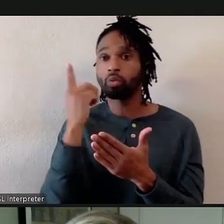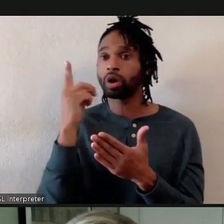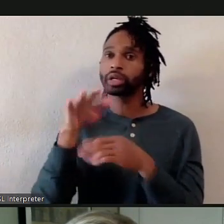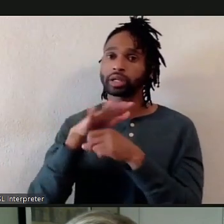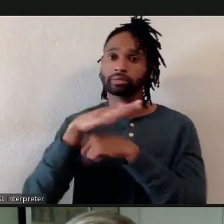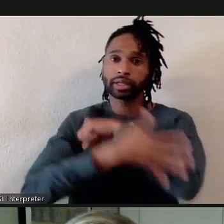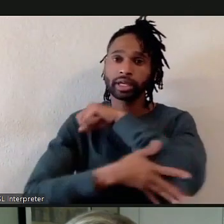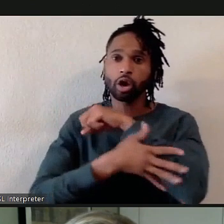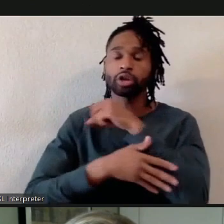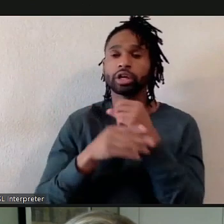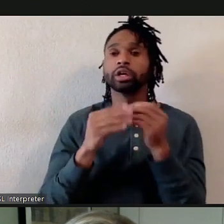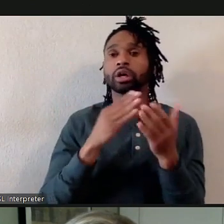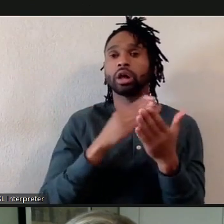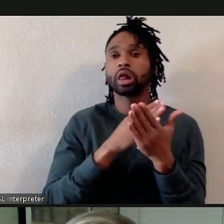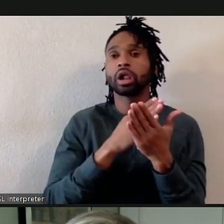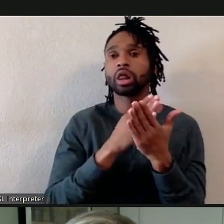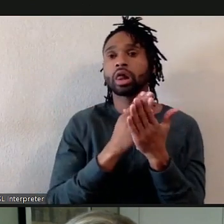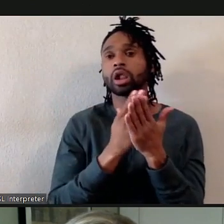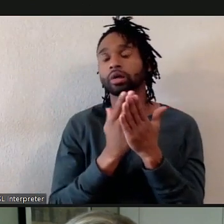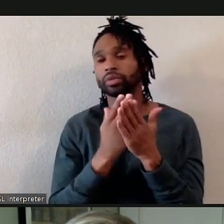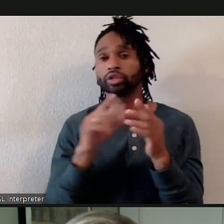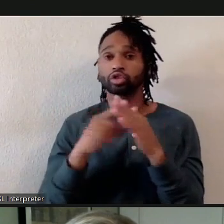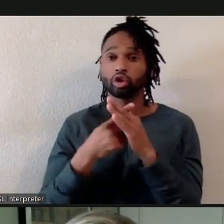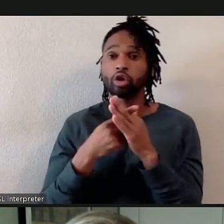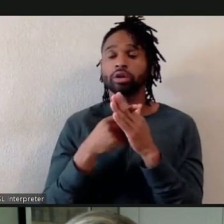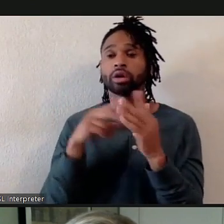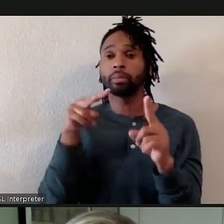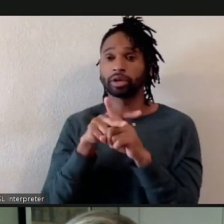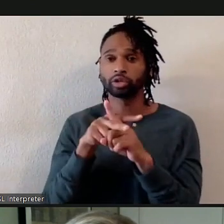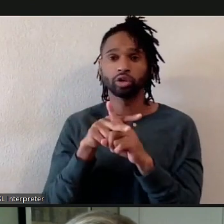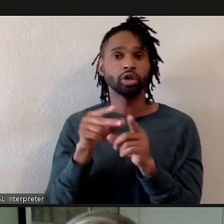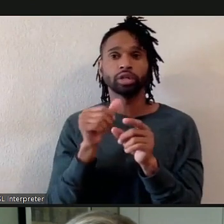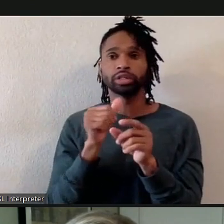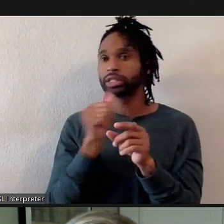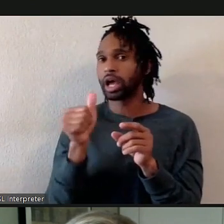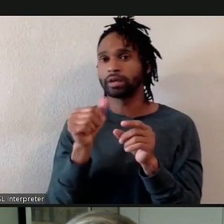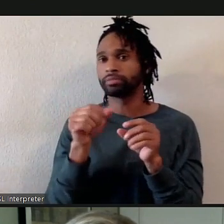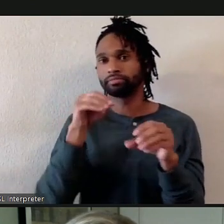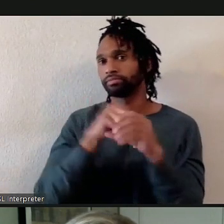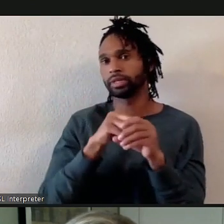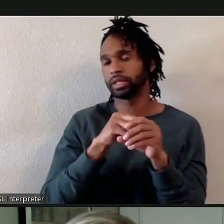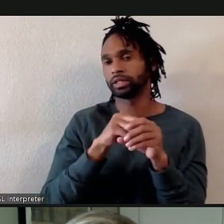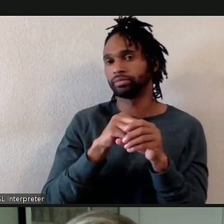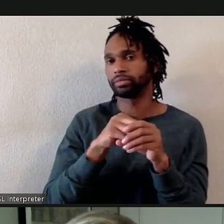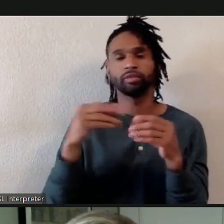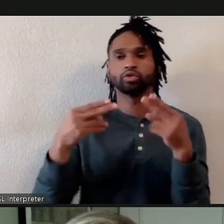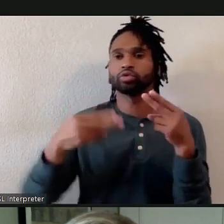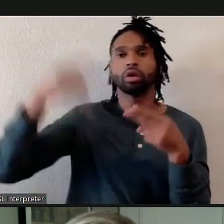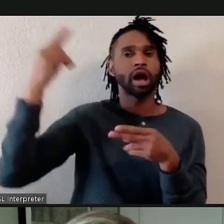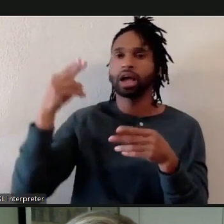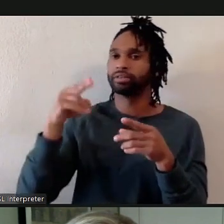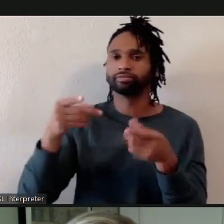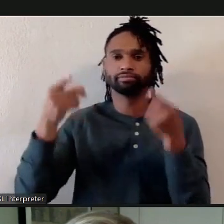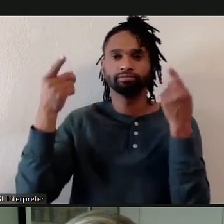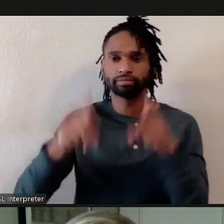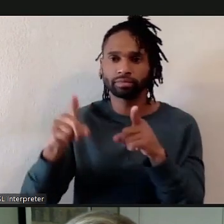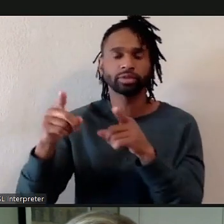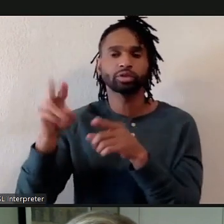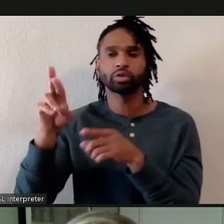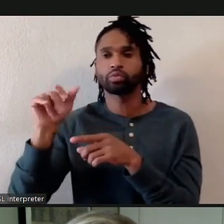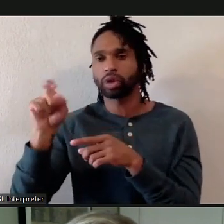into a measure that is no longer in their current state. They have too high of an incidence rate. Their